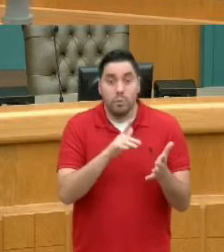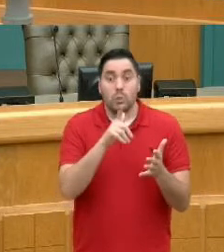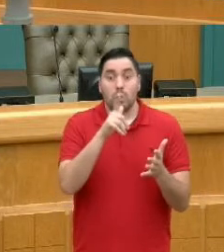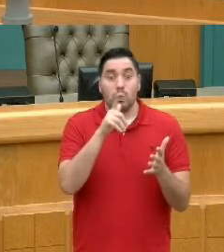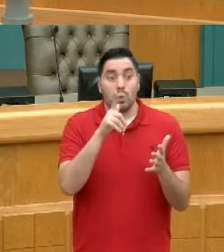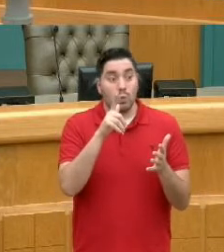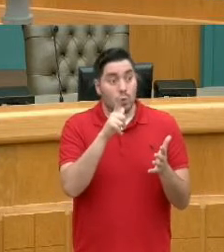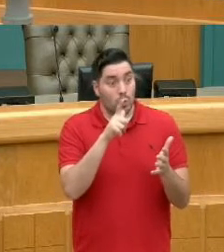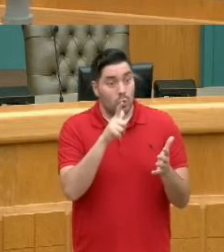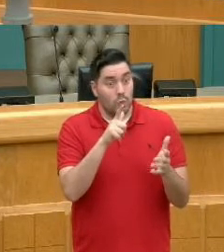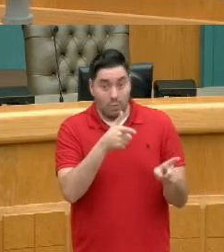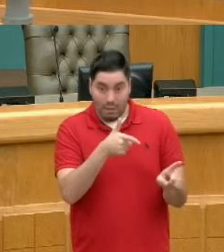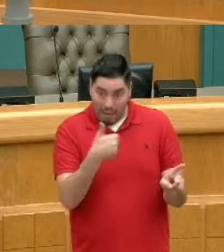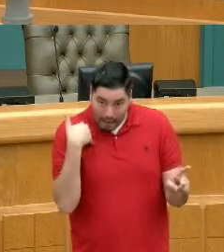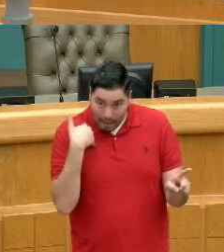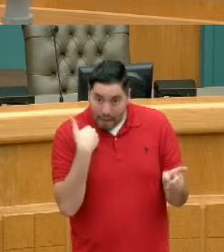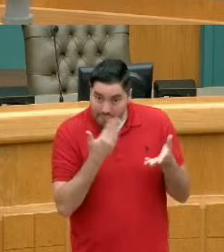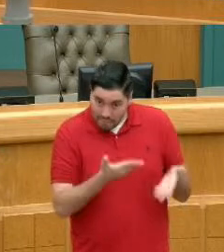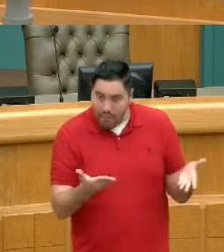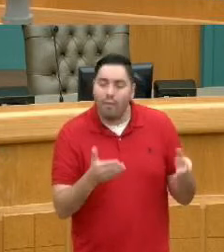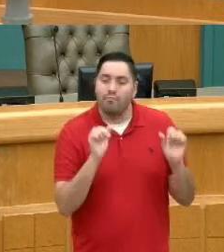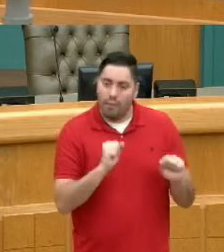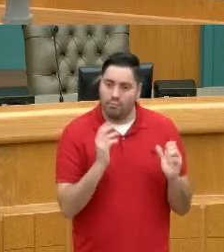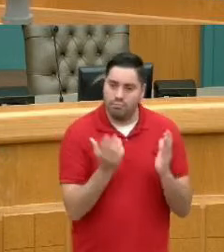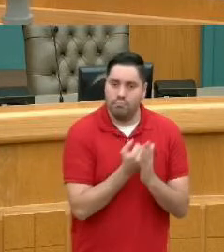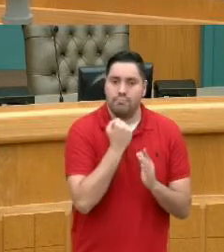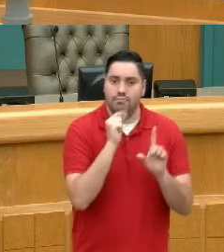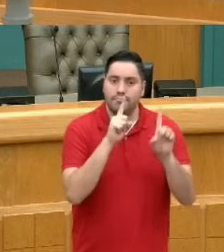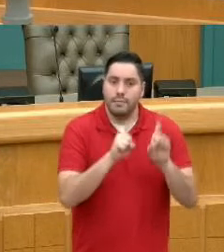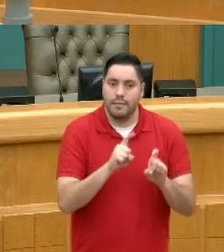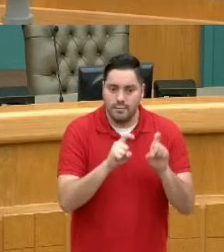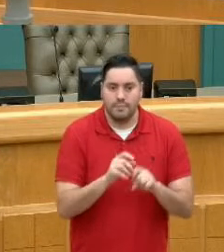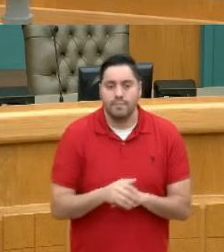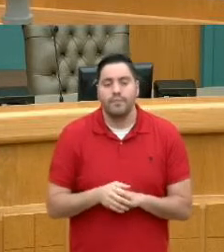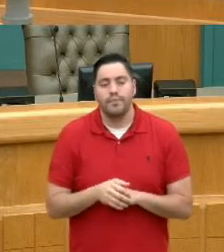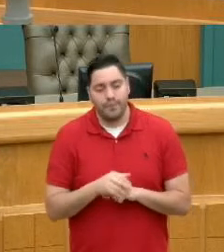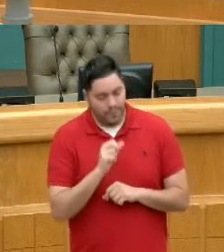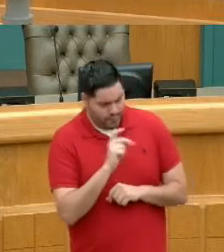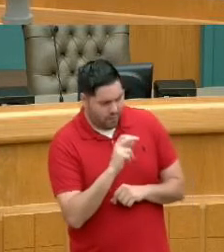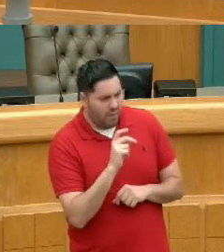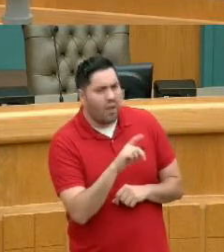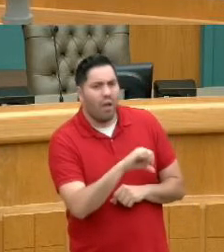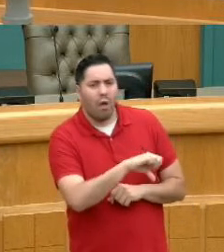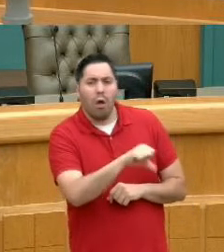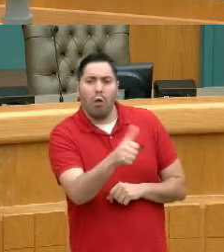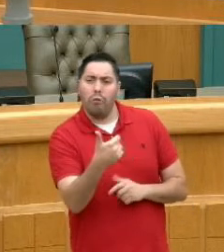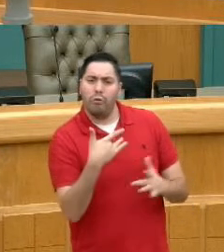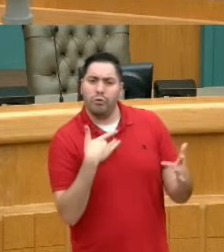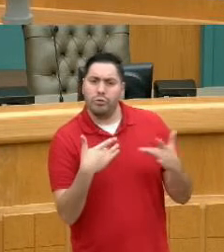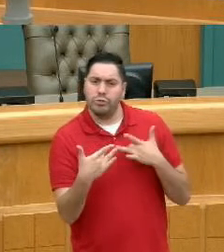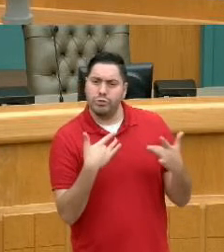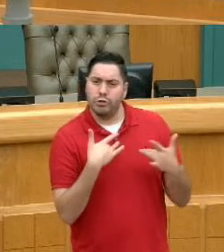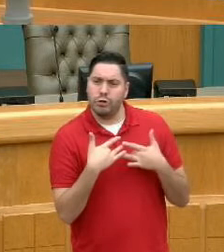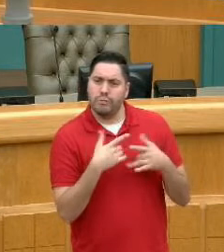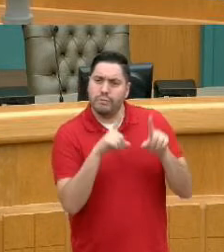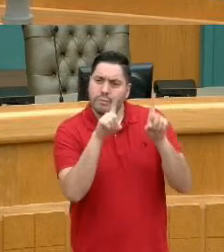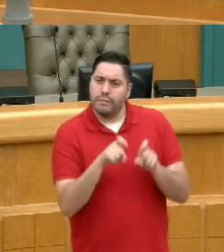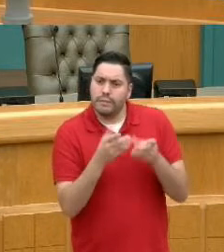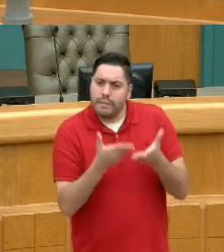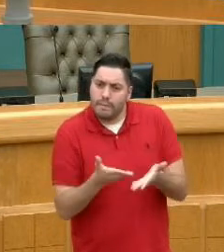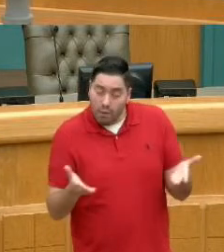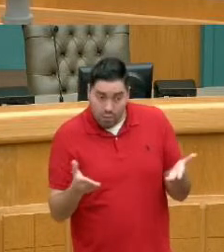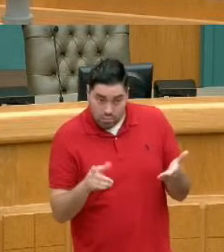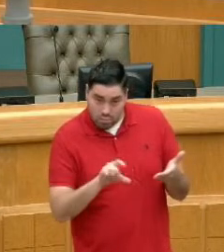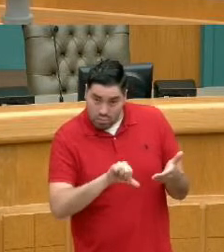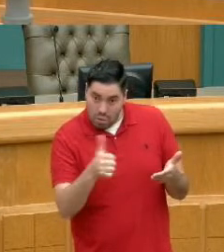the supplies are the ones that gets to do the test. Sure. So. And is there any other kind of concern for other testing supplies that they